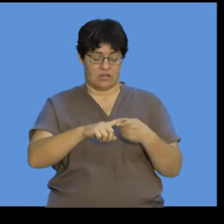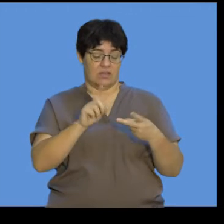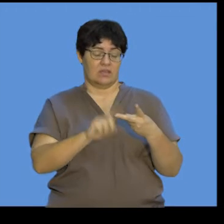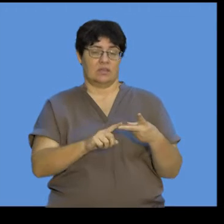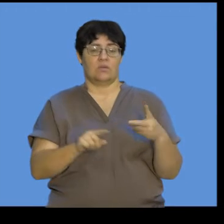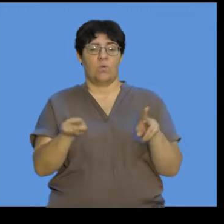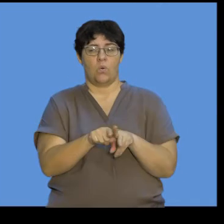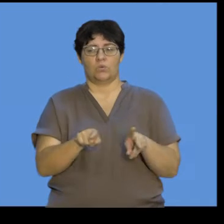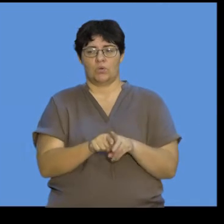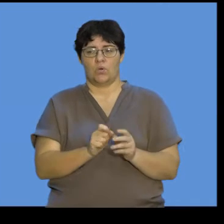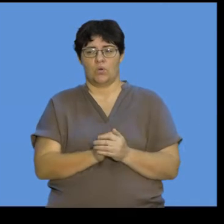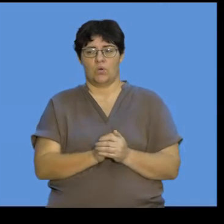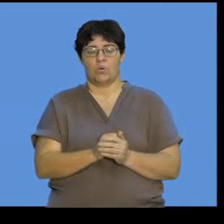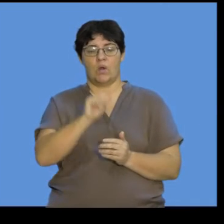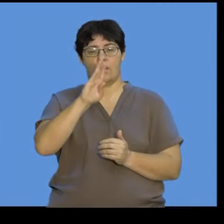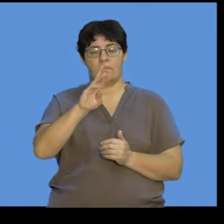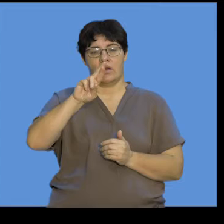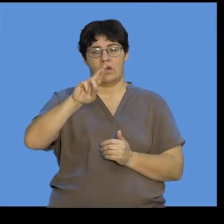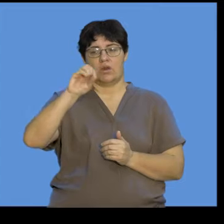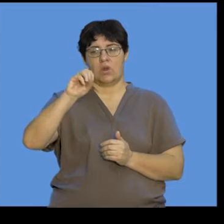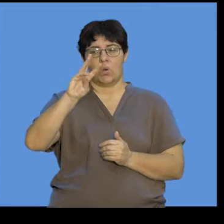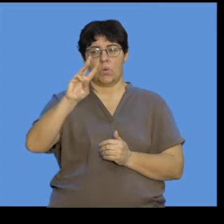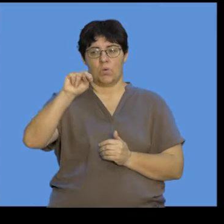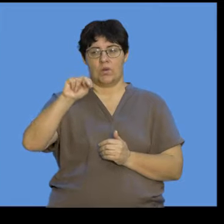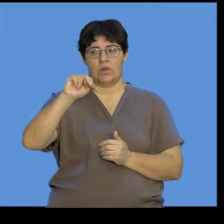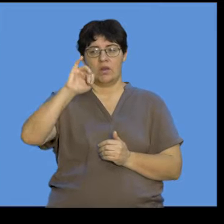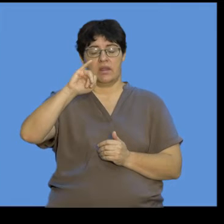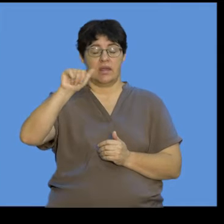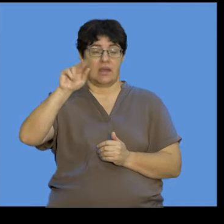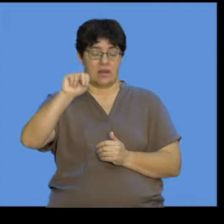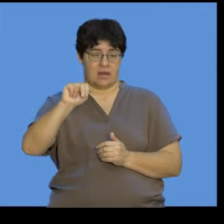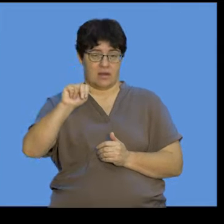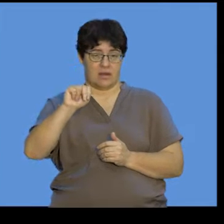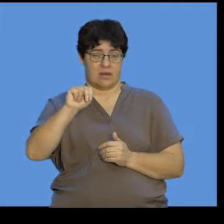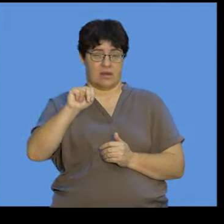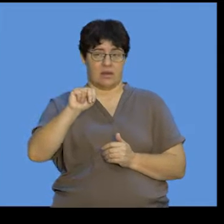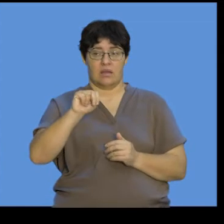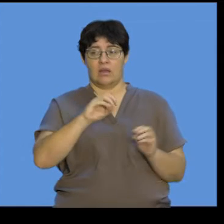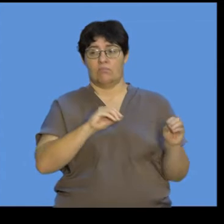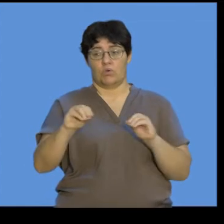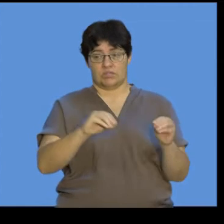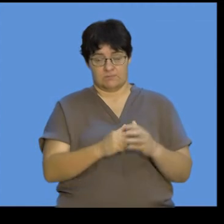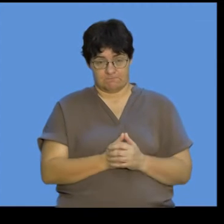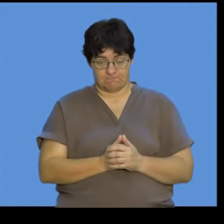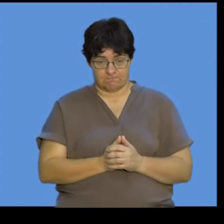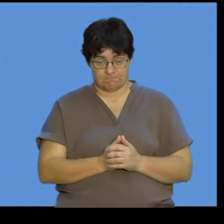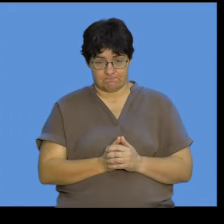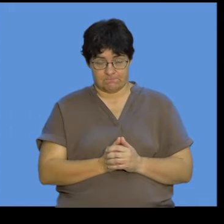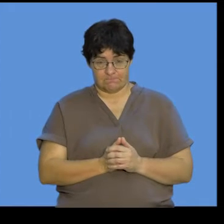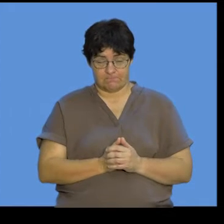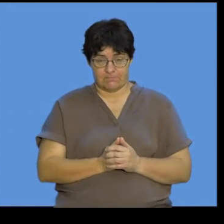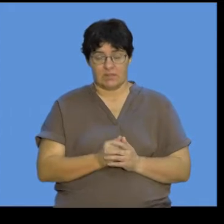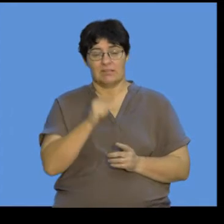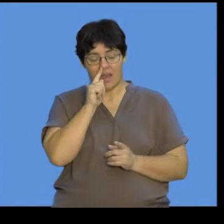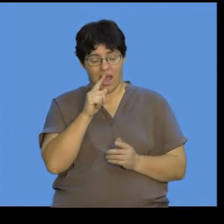the Brownian motion, okay? So these phenomena, they actually provide evidence